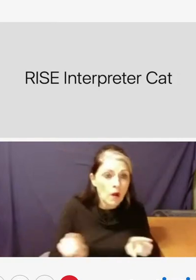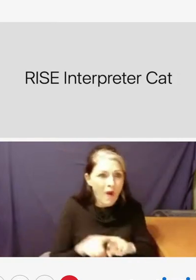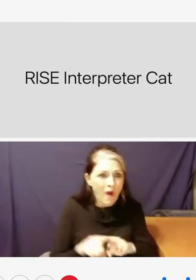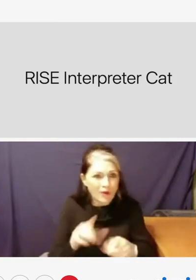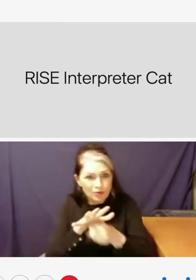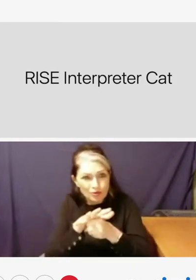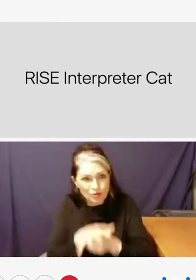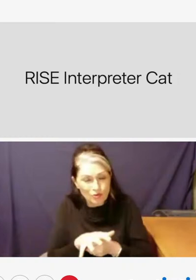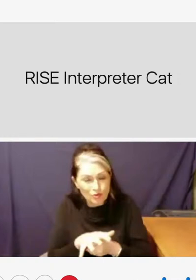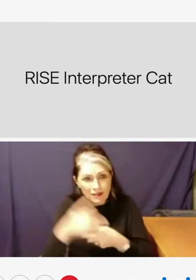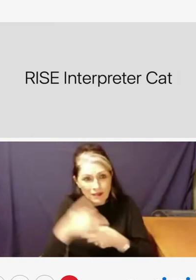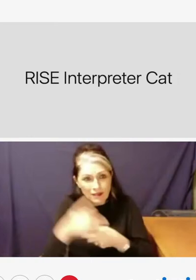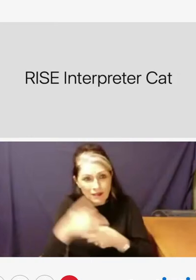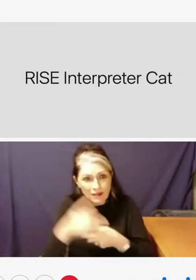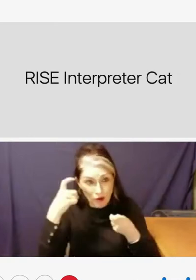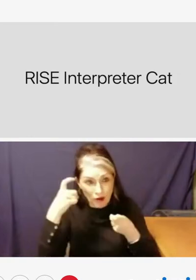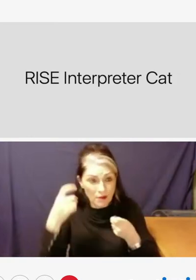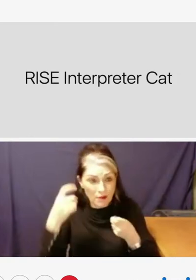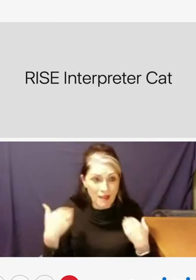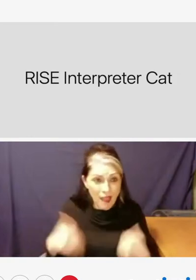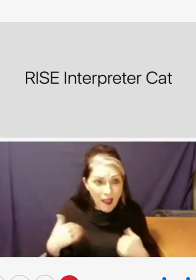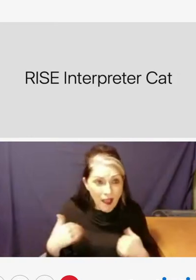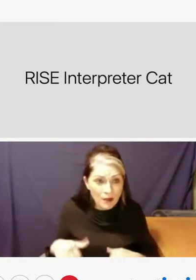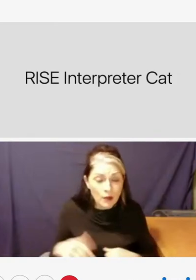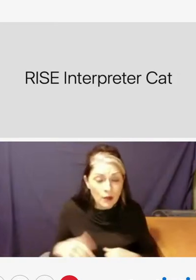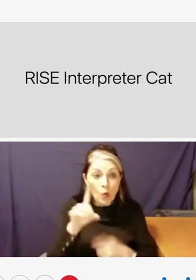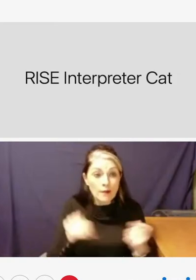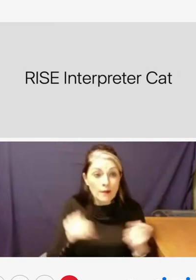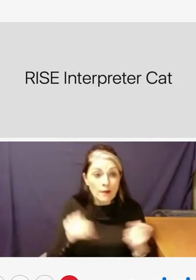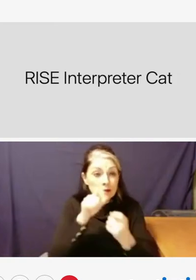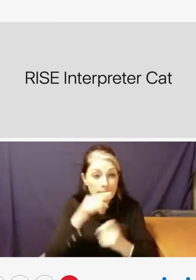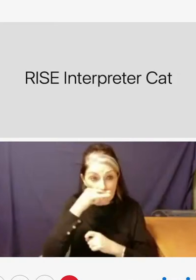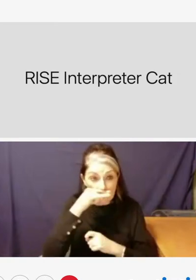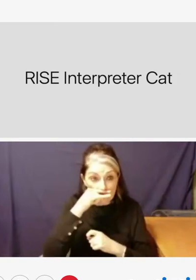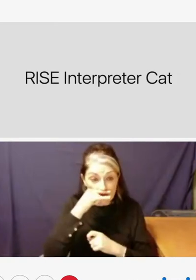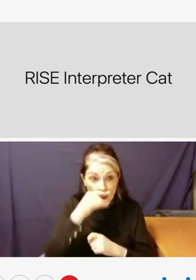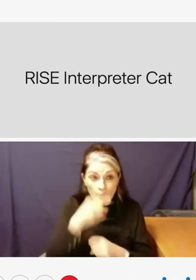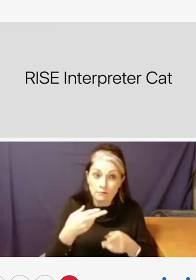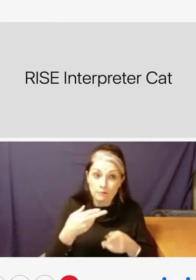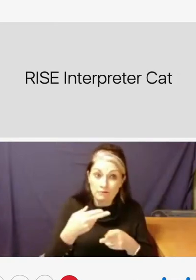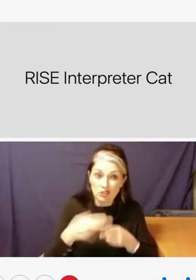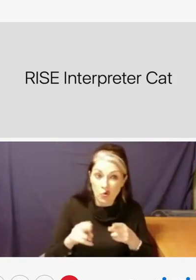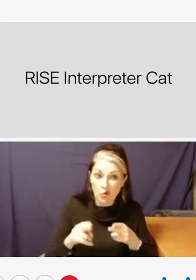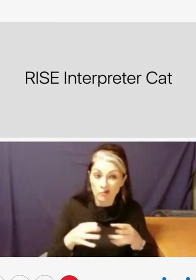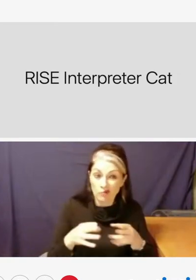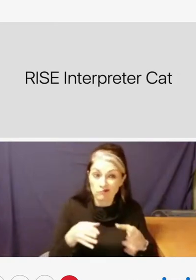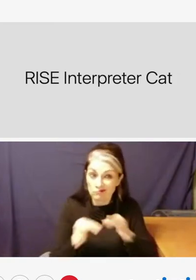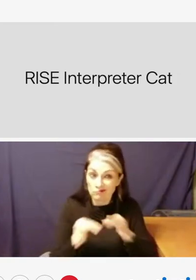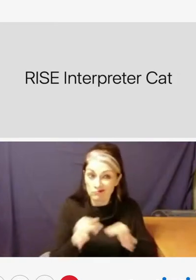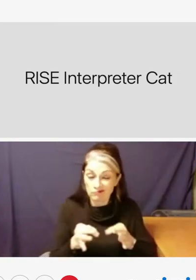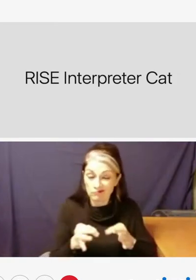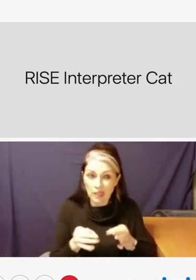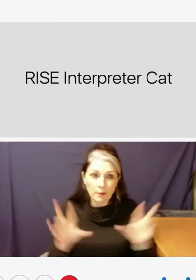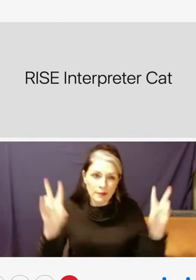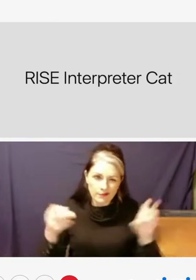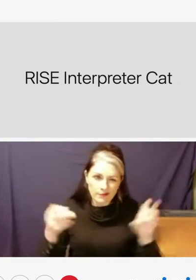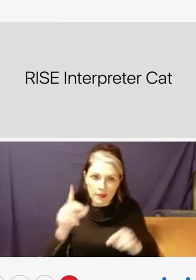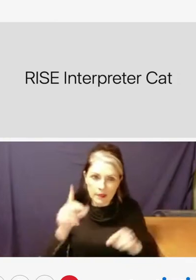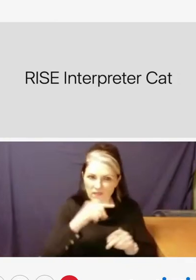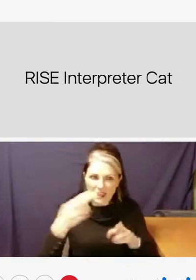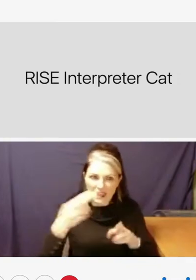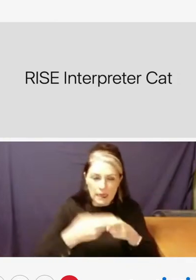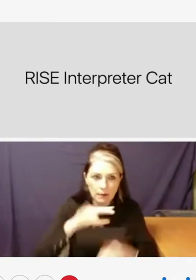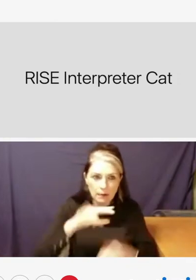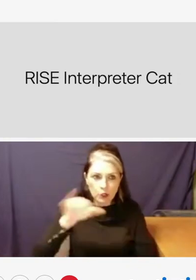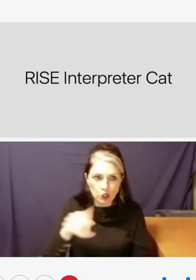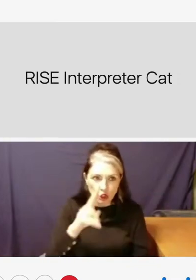are dealing with there's one particular kid by the way that i' like to quickly share about I'm going to call him Juan just to protect his identity this young man